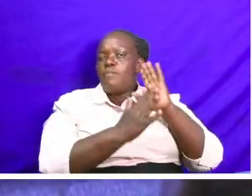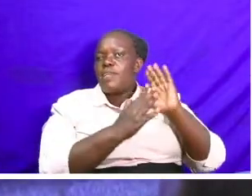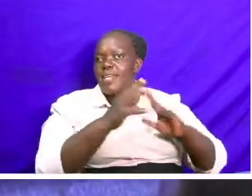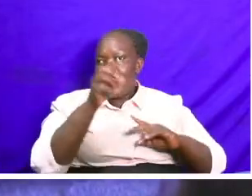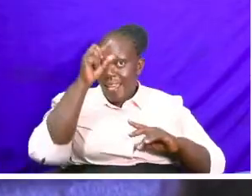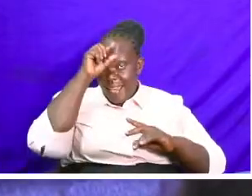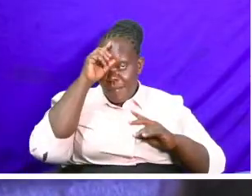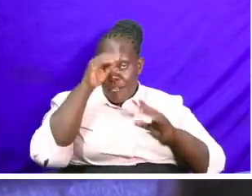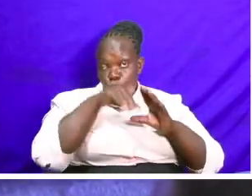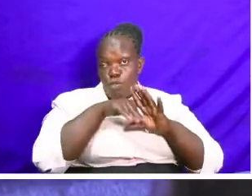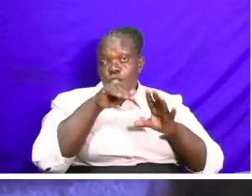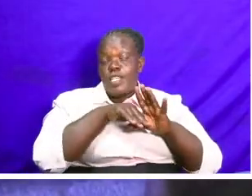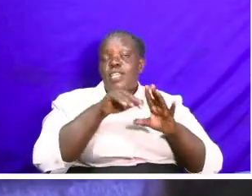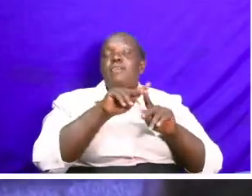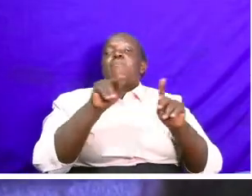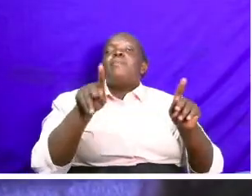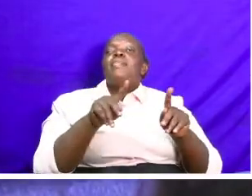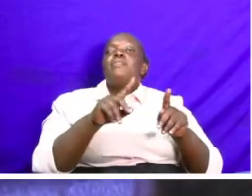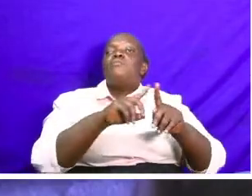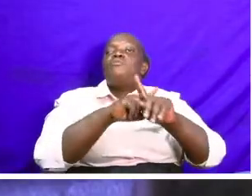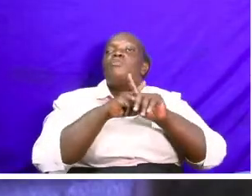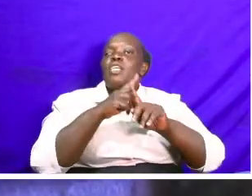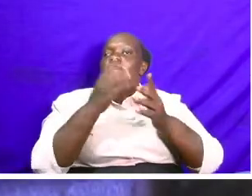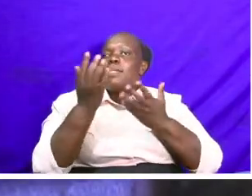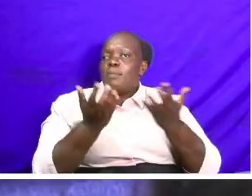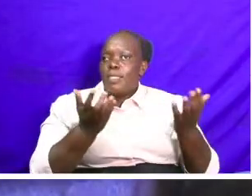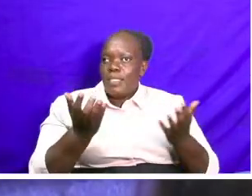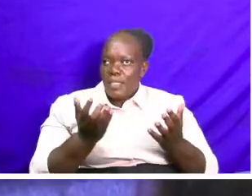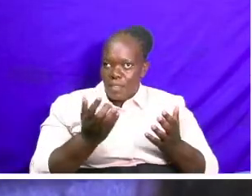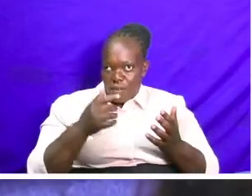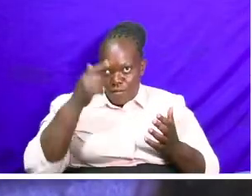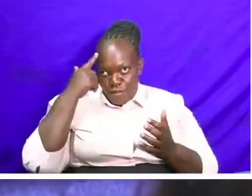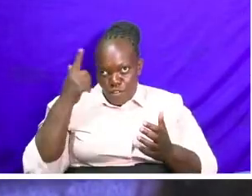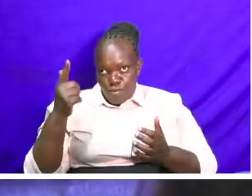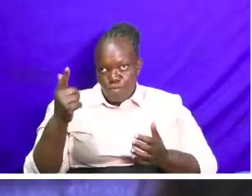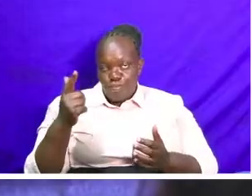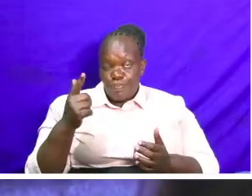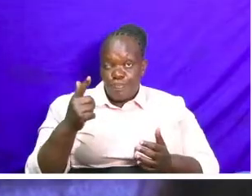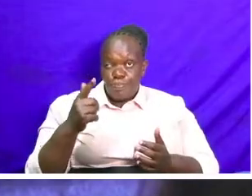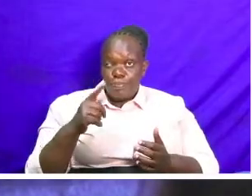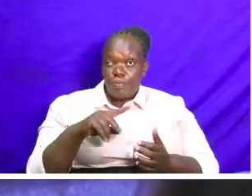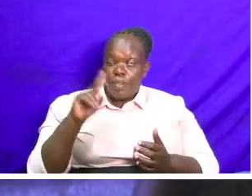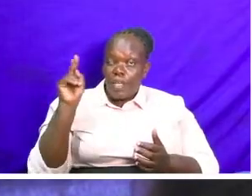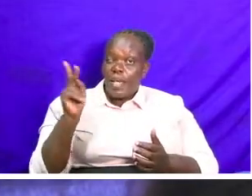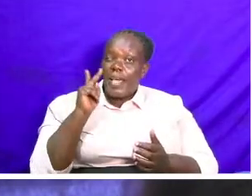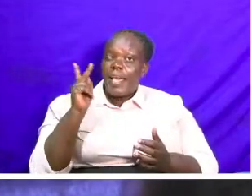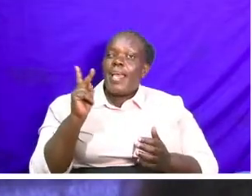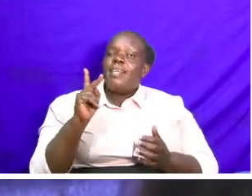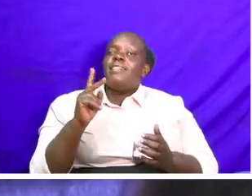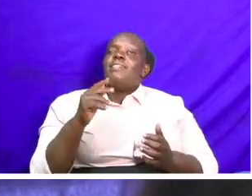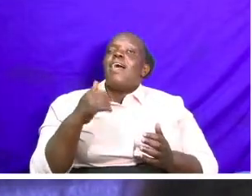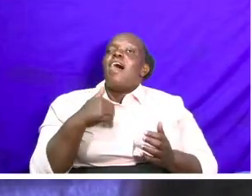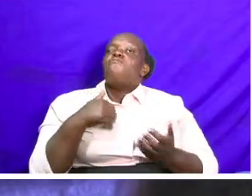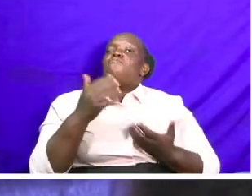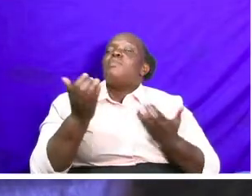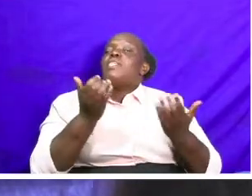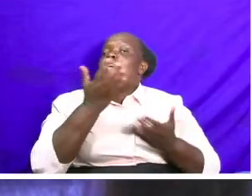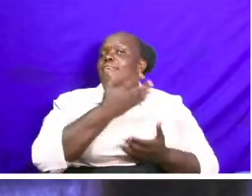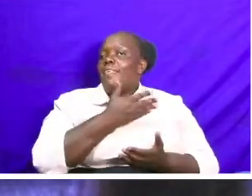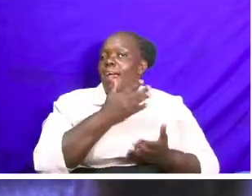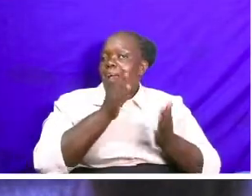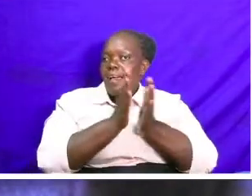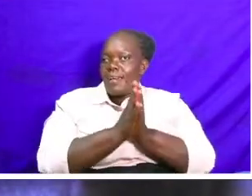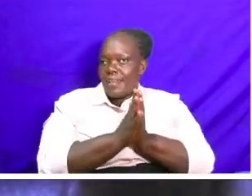government has put in place to protect businesses for Kenyans and Nairobi specifically?